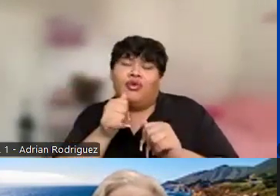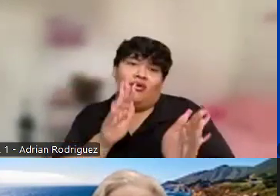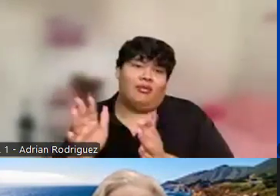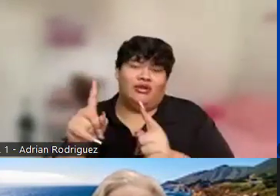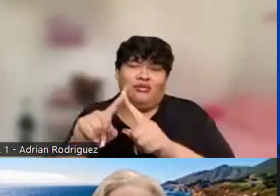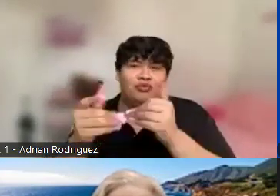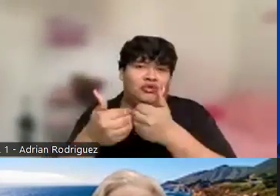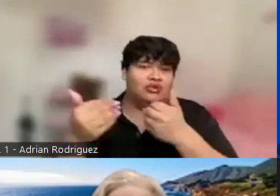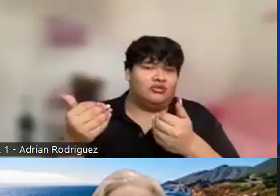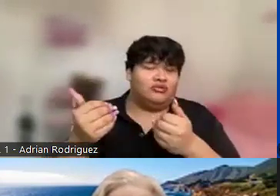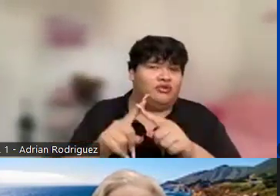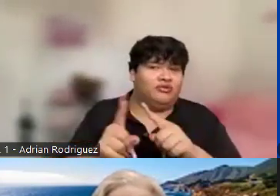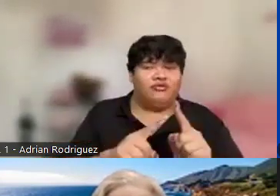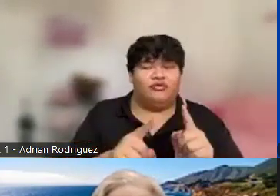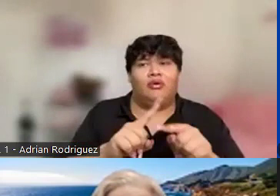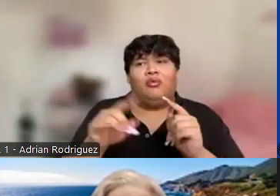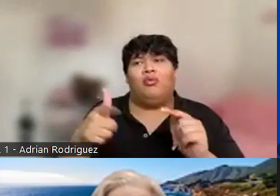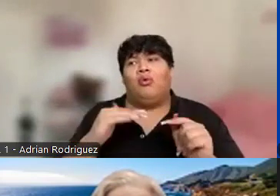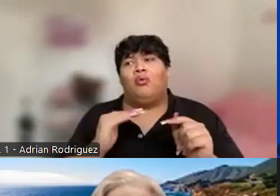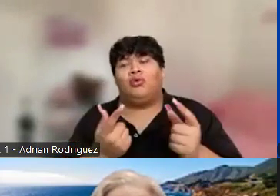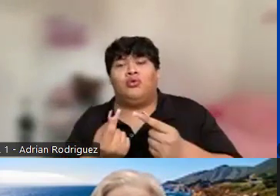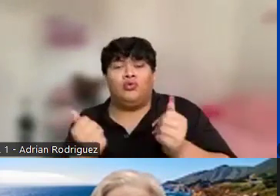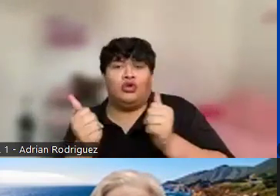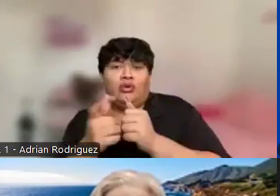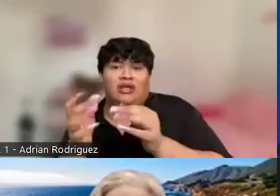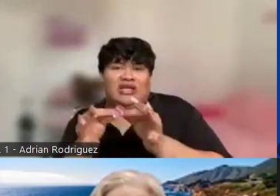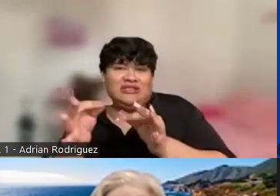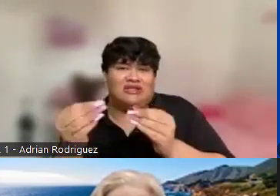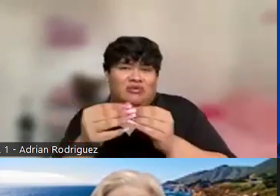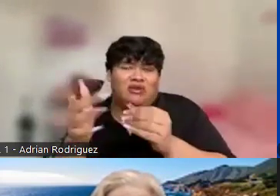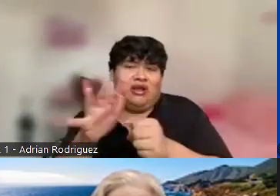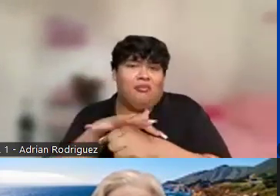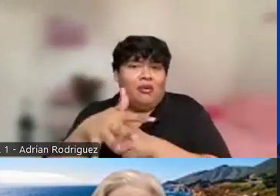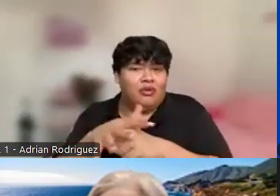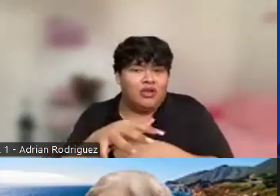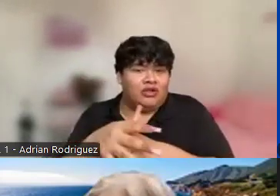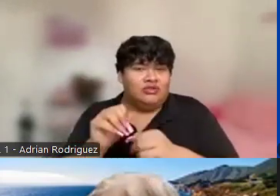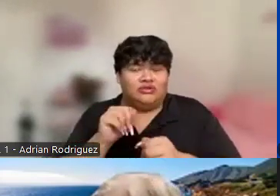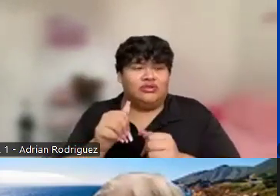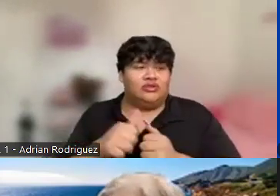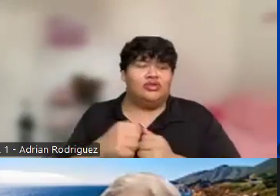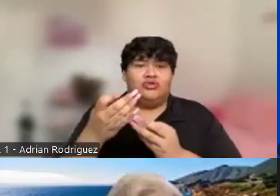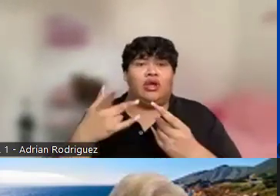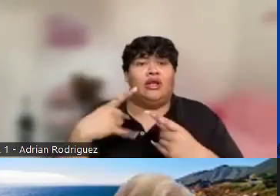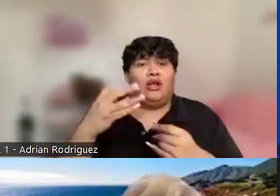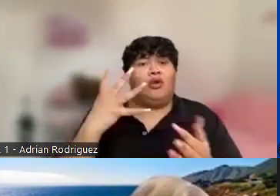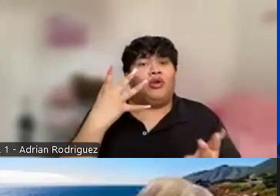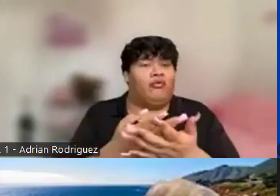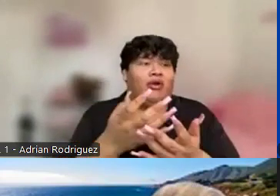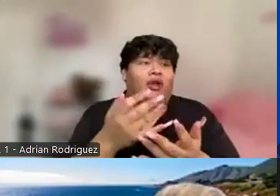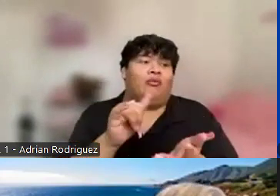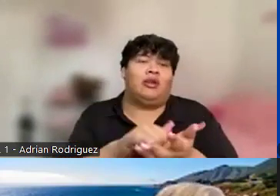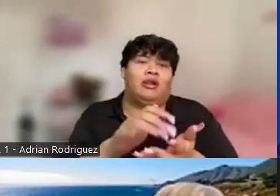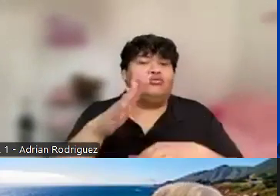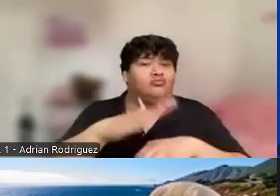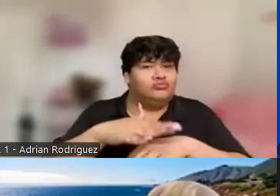that case, what we're doing wouldn't extend to that population necessarily. So I did want to provide that caution that in